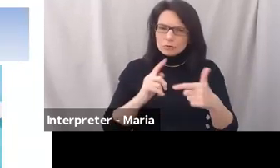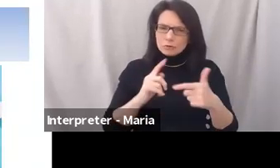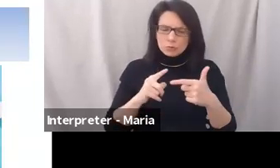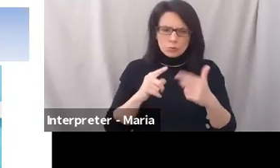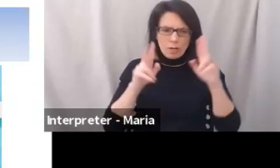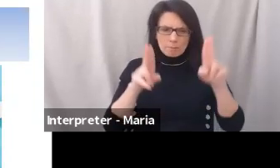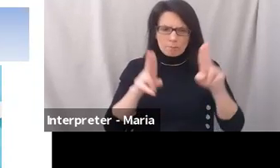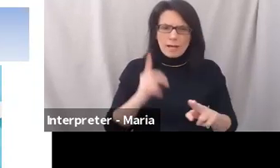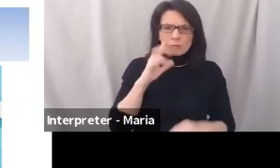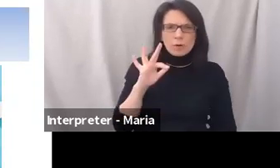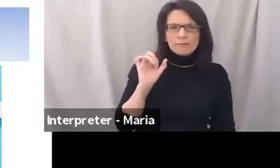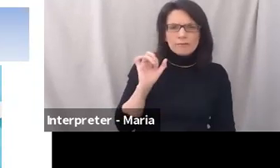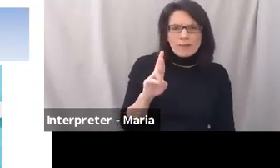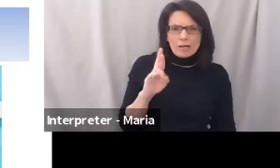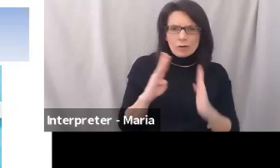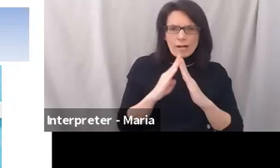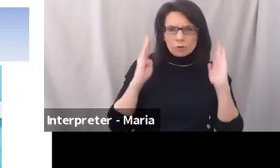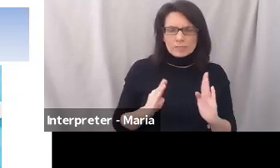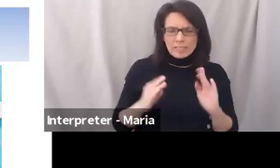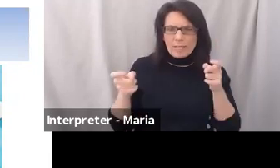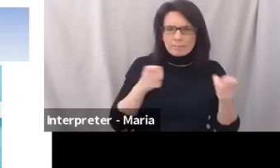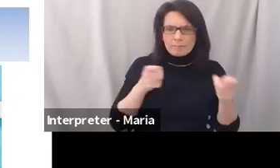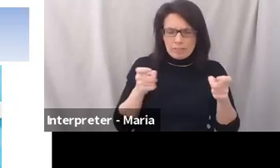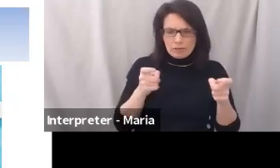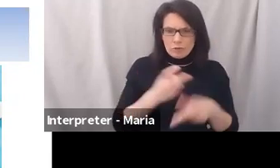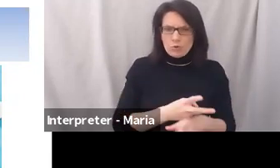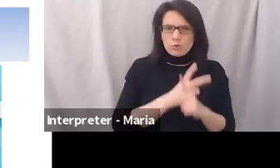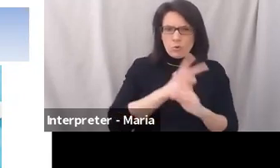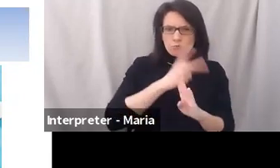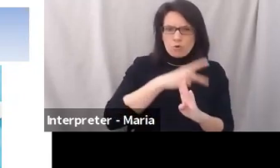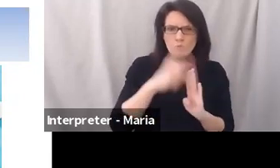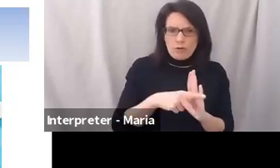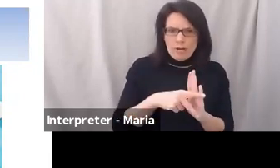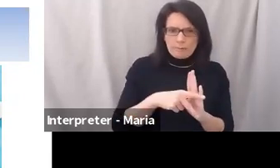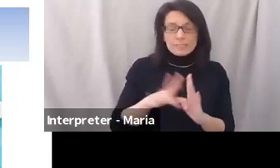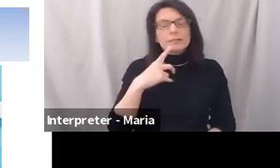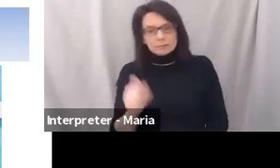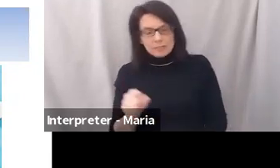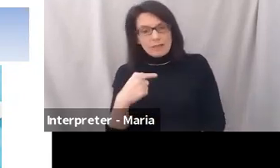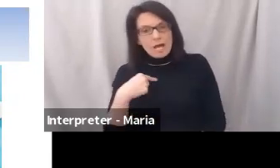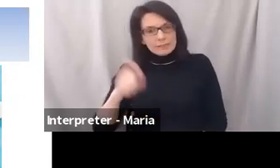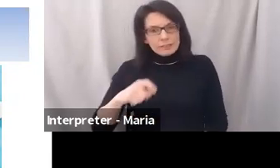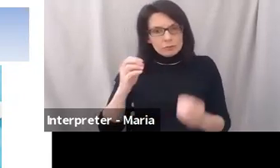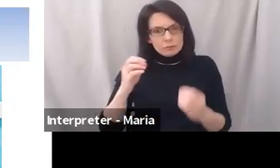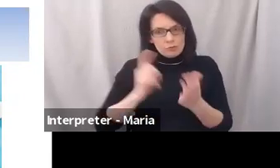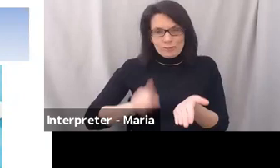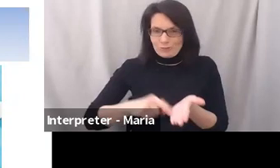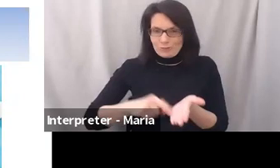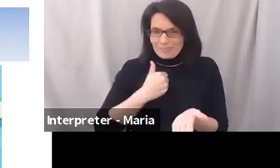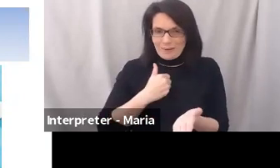Housing Administration loan program? Yes. So I need to do research on that, and I need to send you more